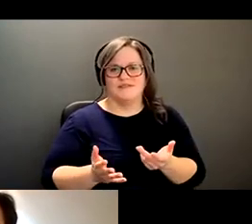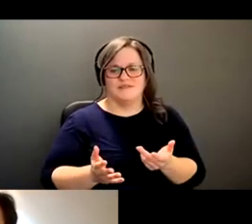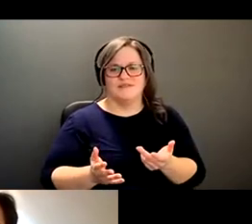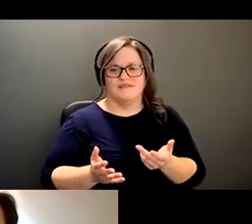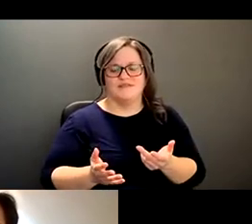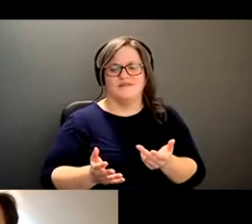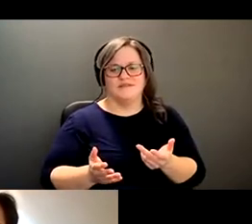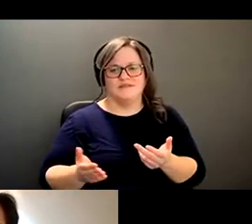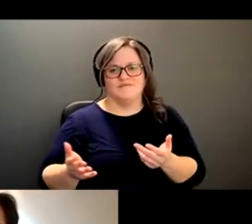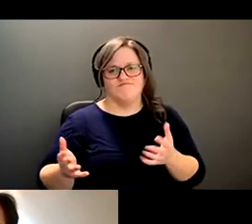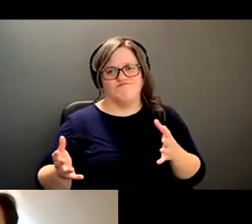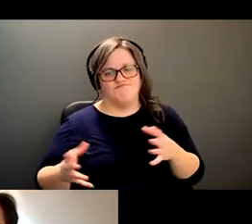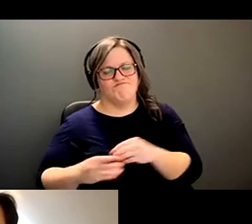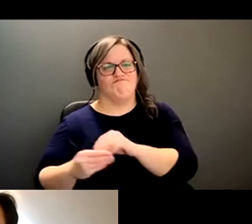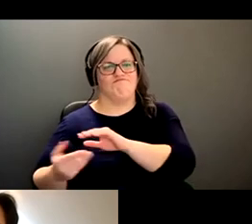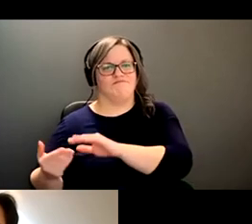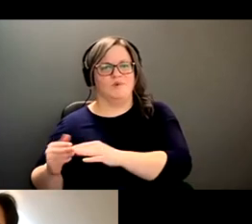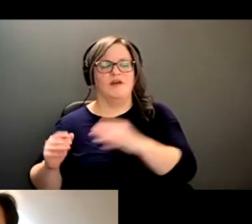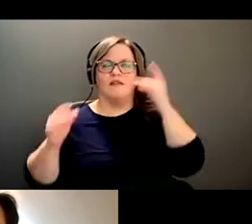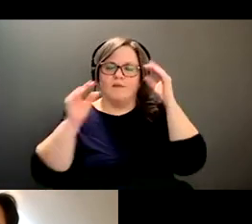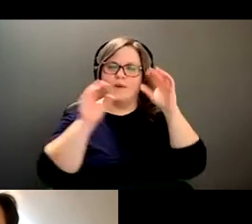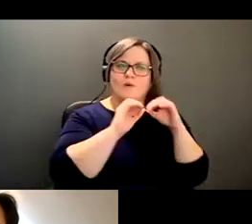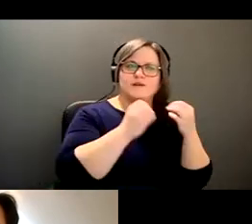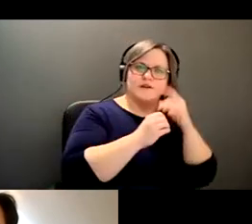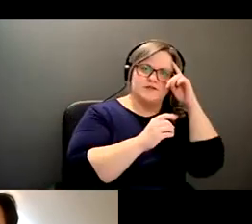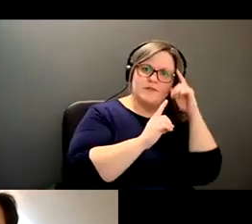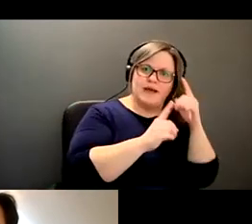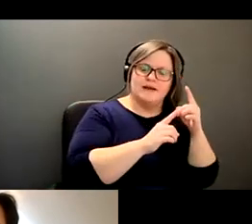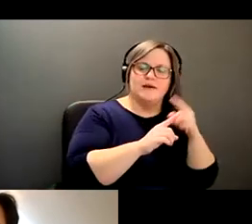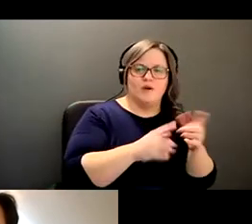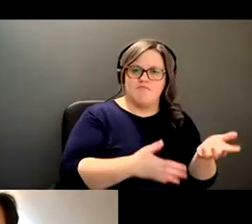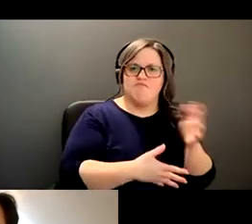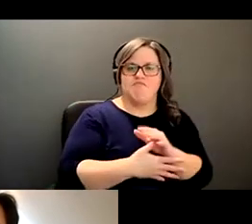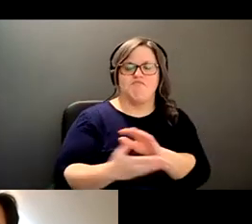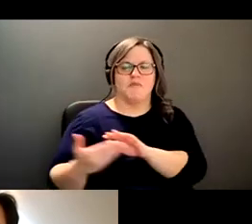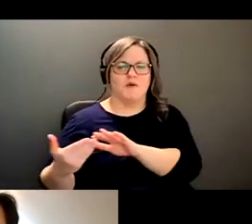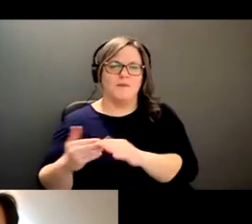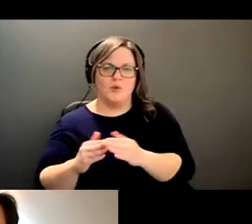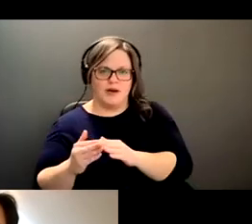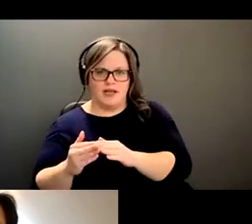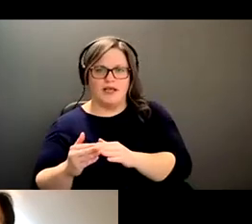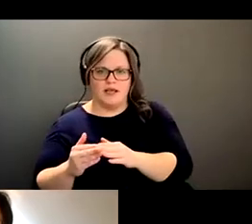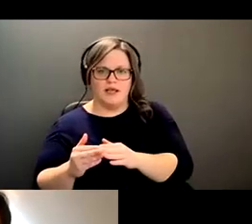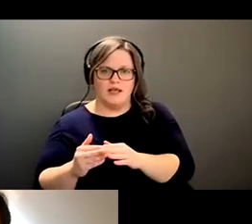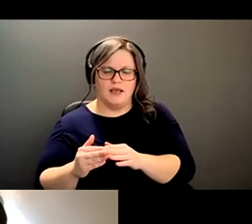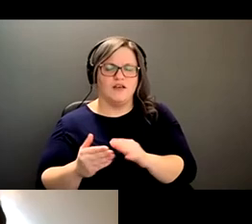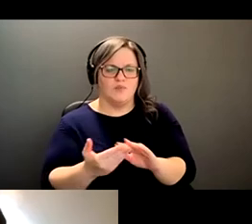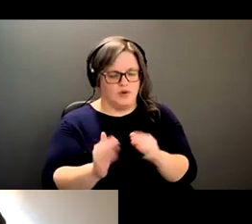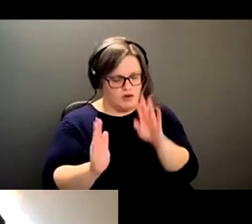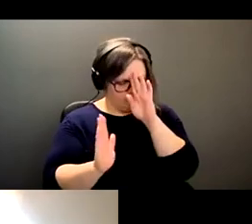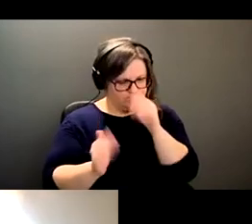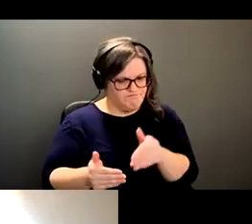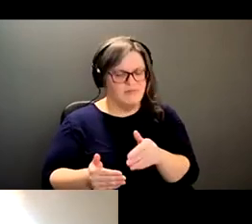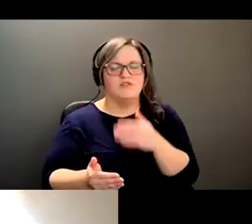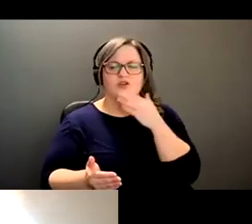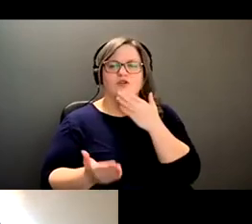kind of the organizational mandate was, is community at the end of the day. So sort of centering it around that was a good way of